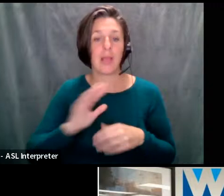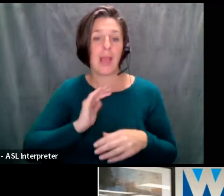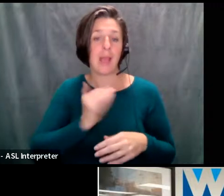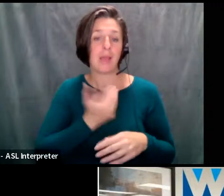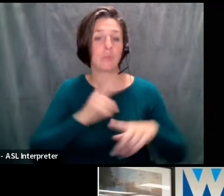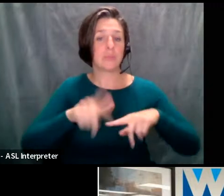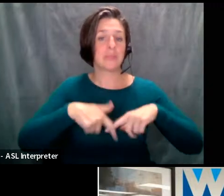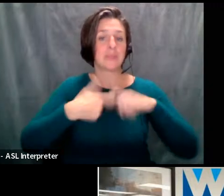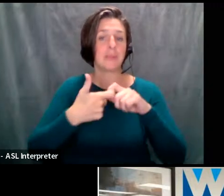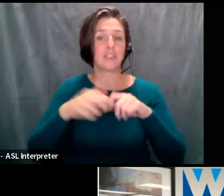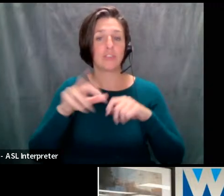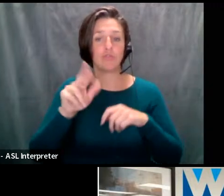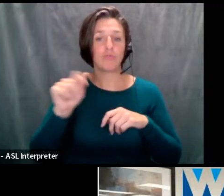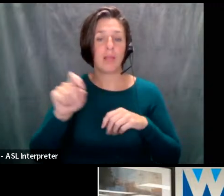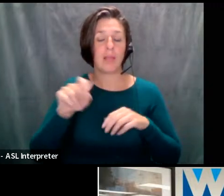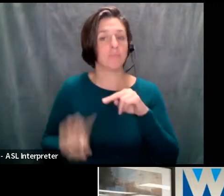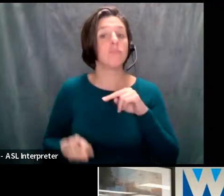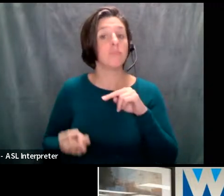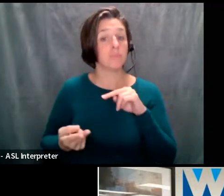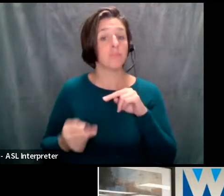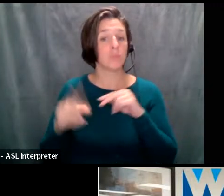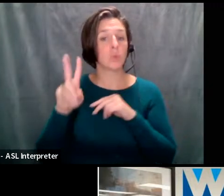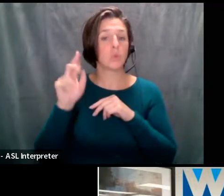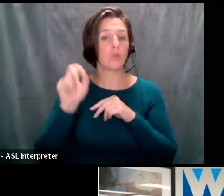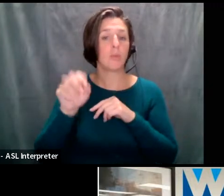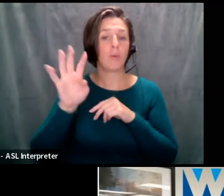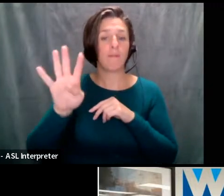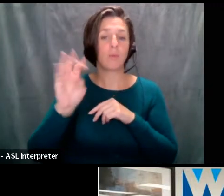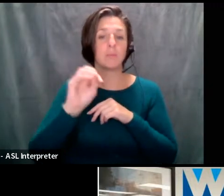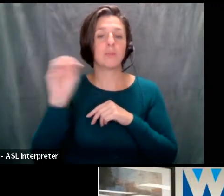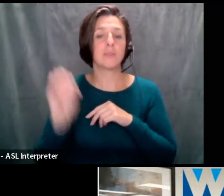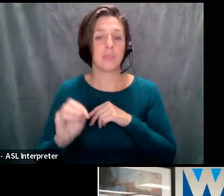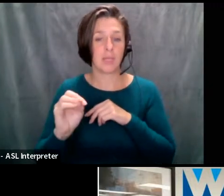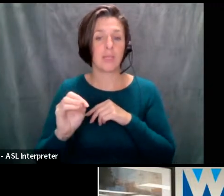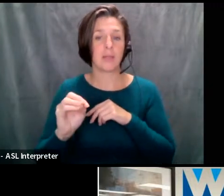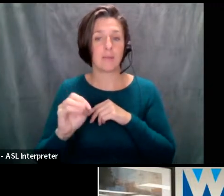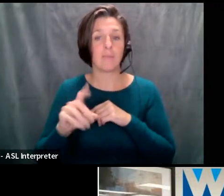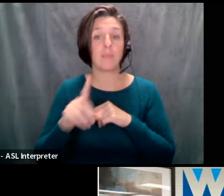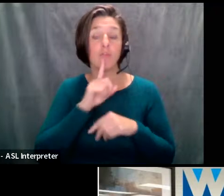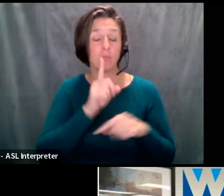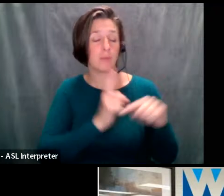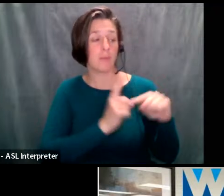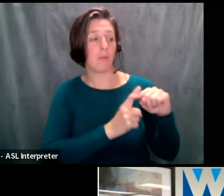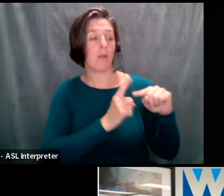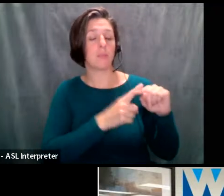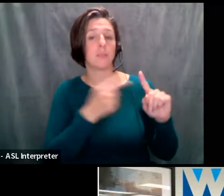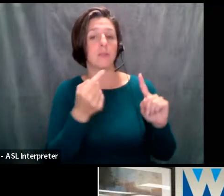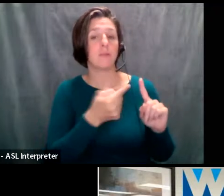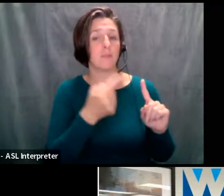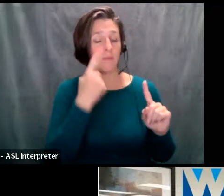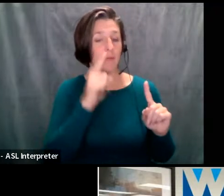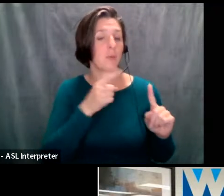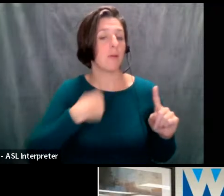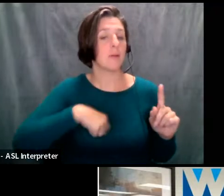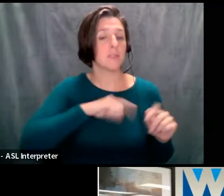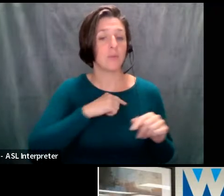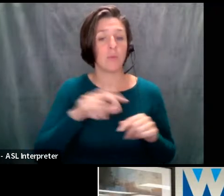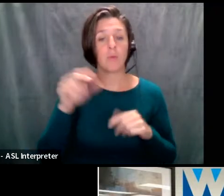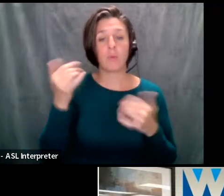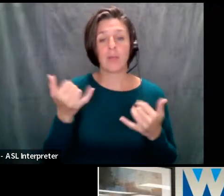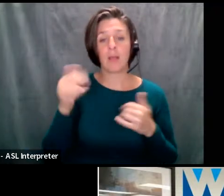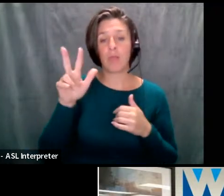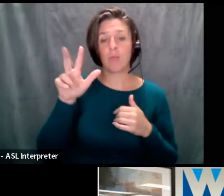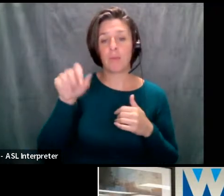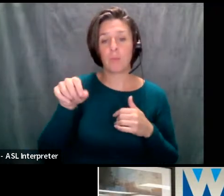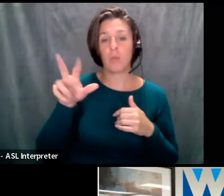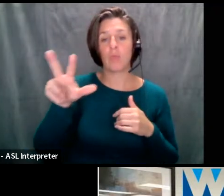rate went down by 2.4%, which is a real positive move for us. We're at 3.3% of